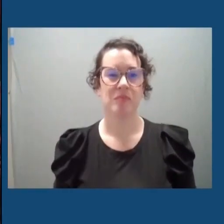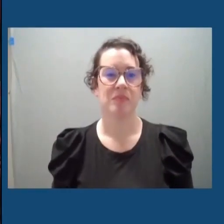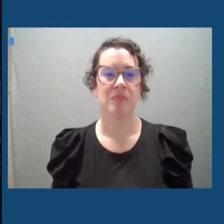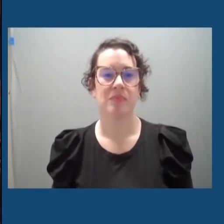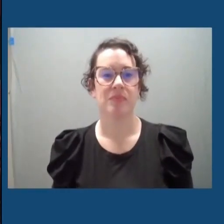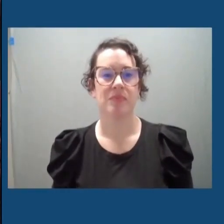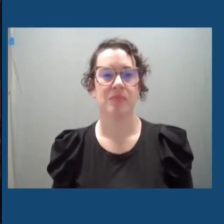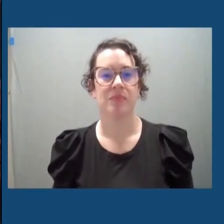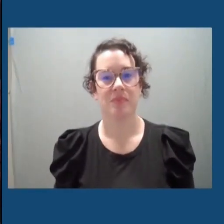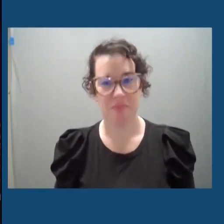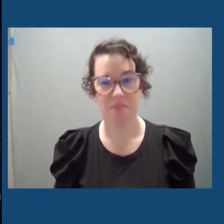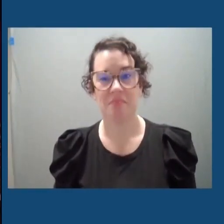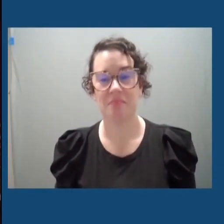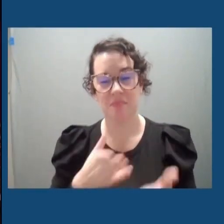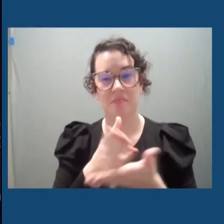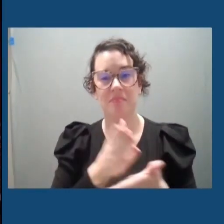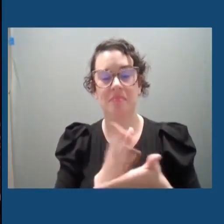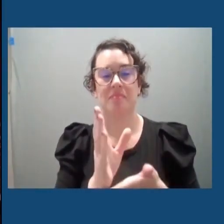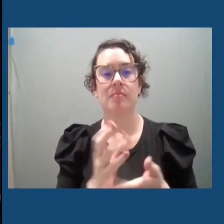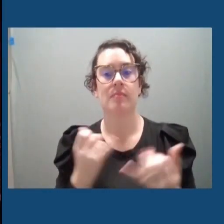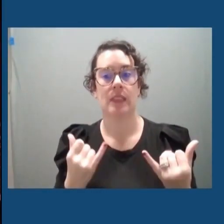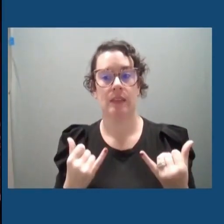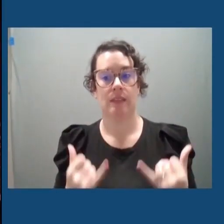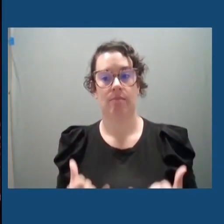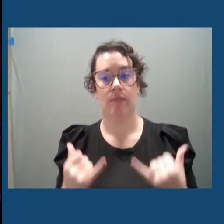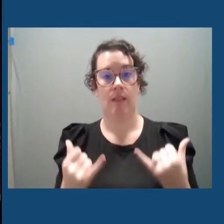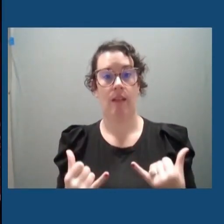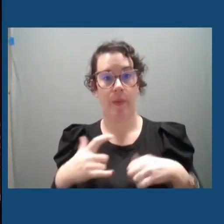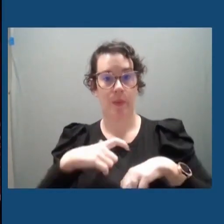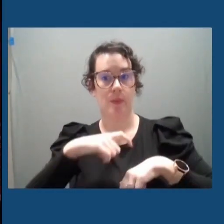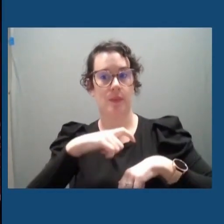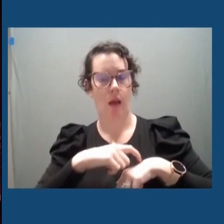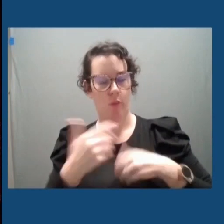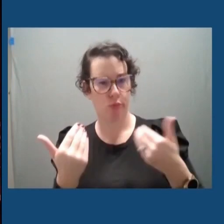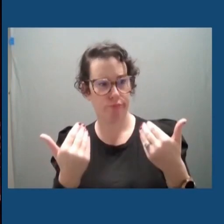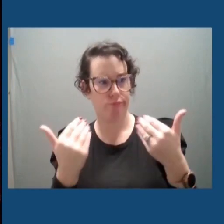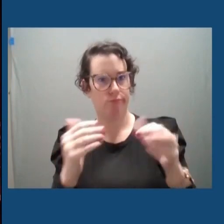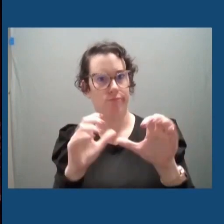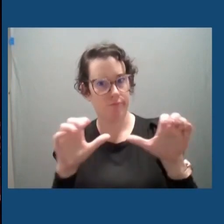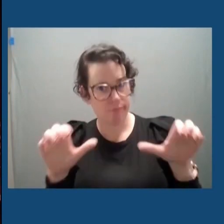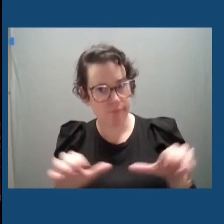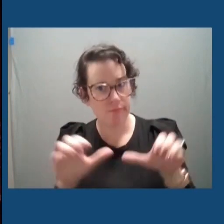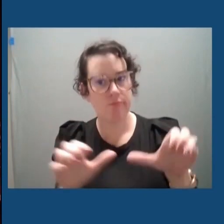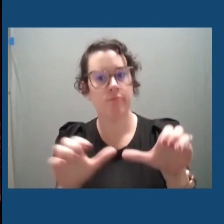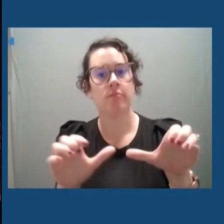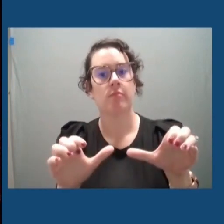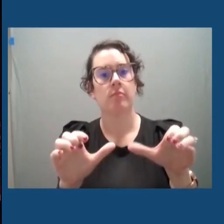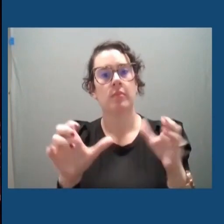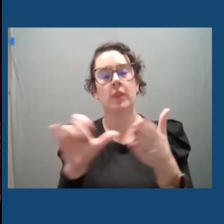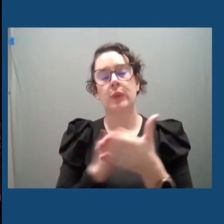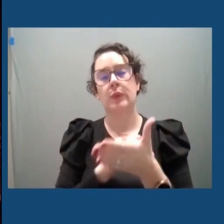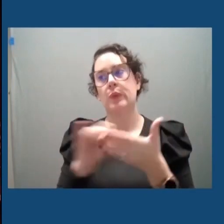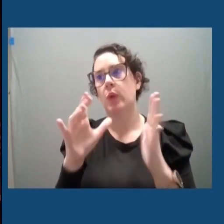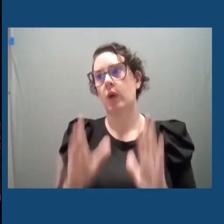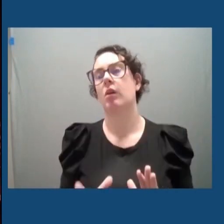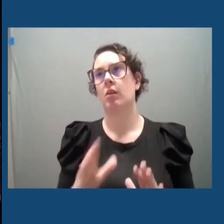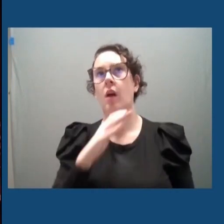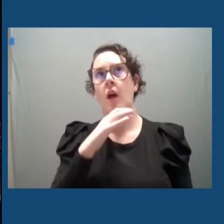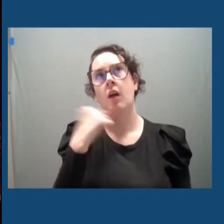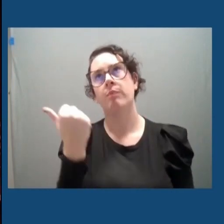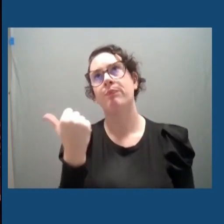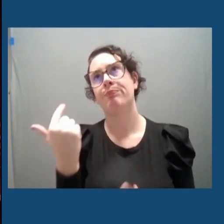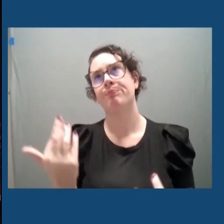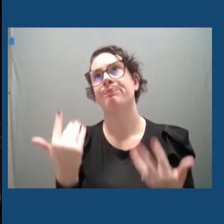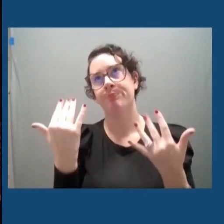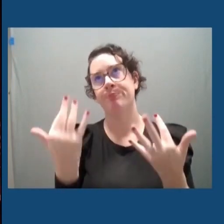All right. So now is the time to act. New Yorkers are tired of waiting. I'm tired of waiting. And I know we can